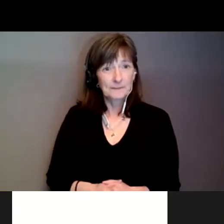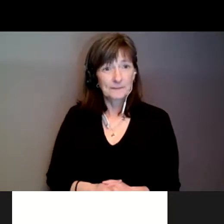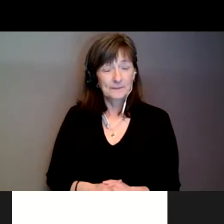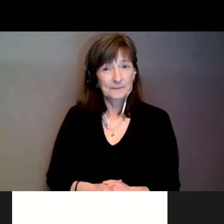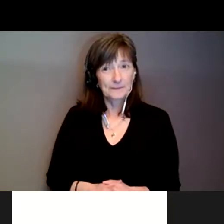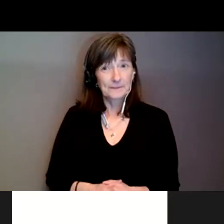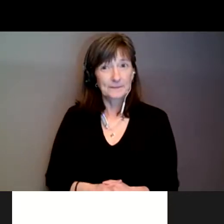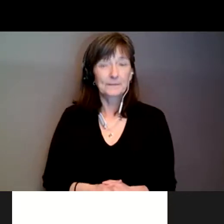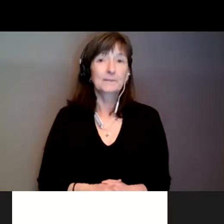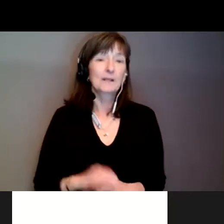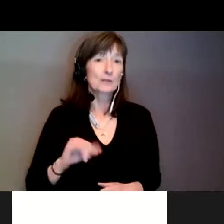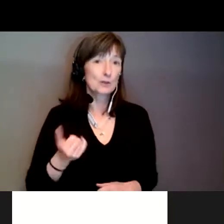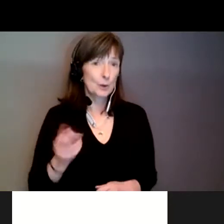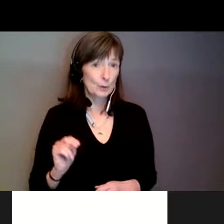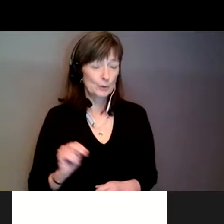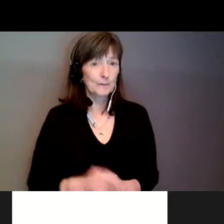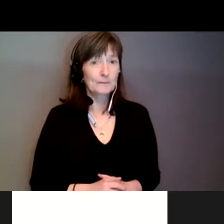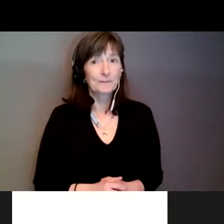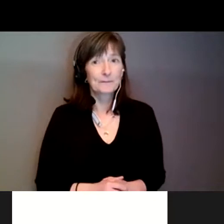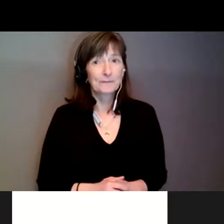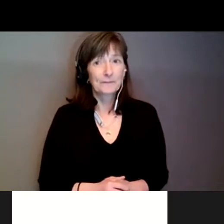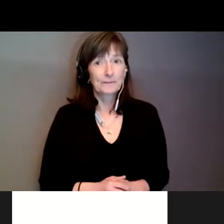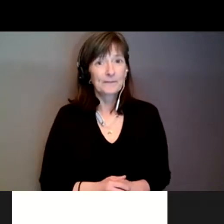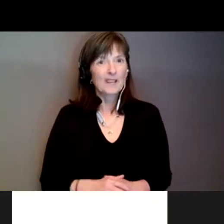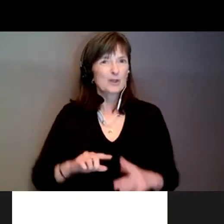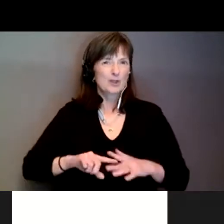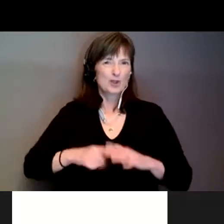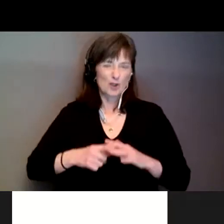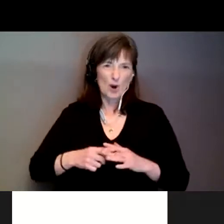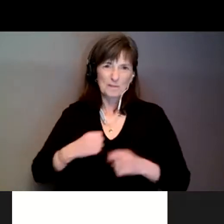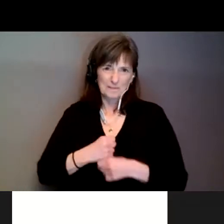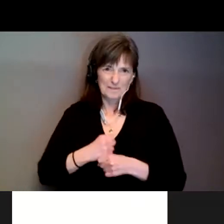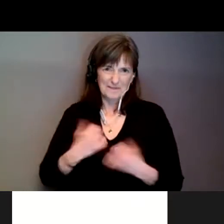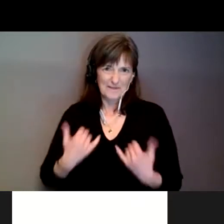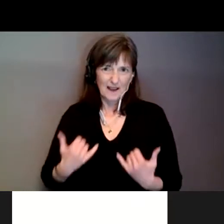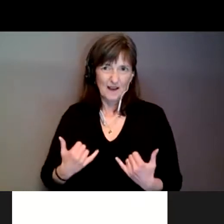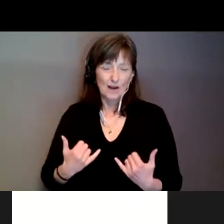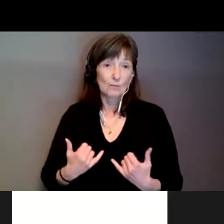So that is, we're at the beginning of producing that when it will be available in the fall.